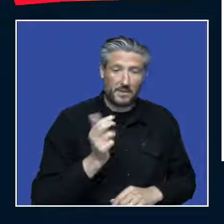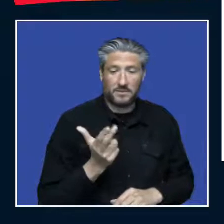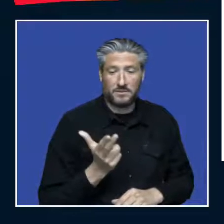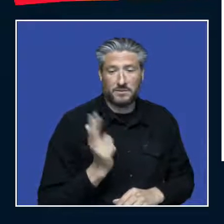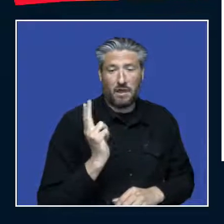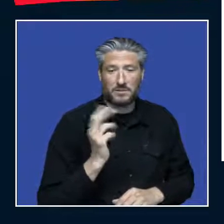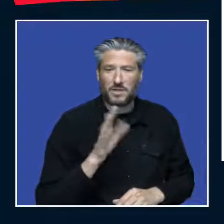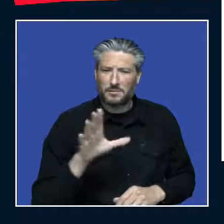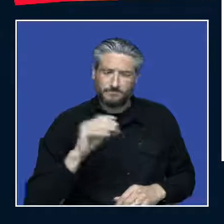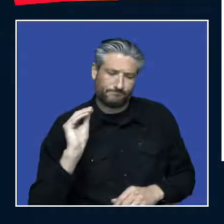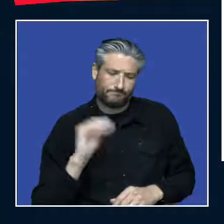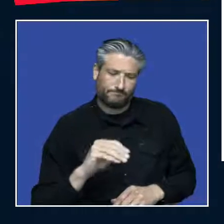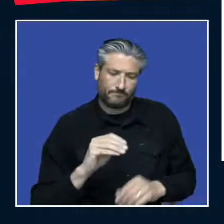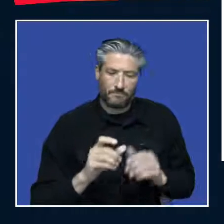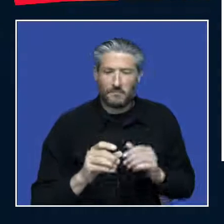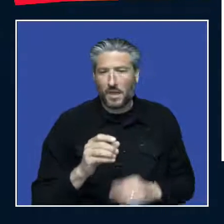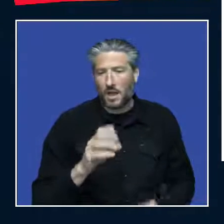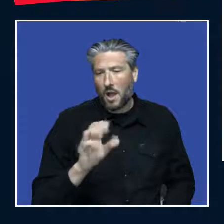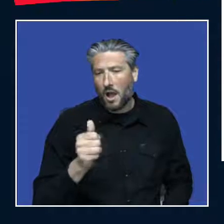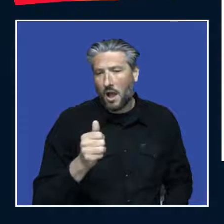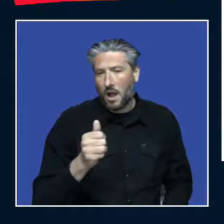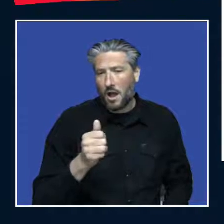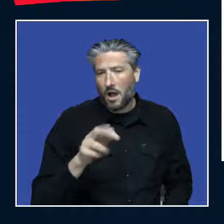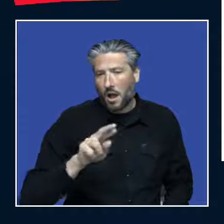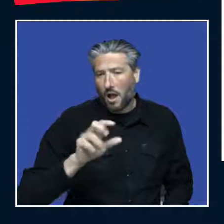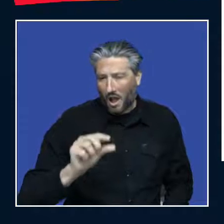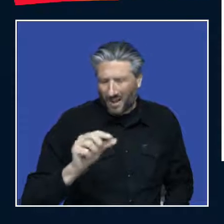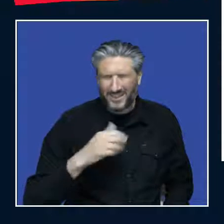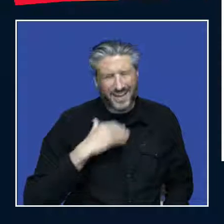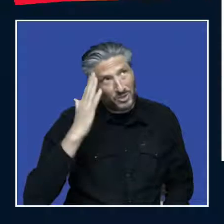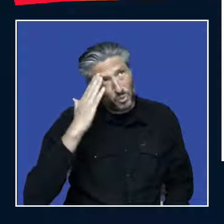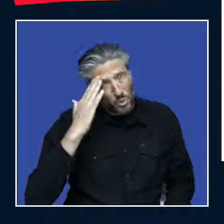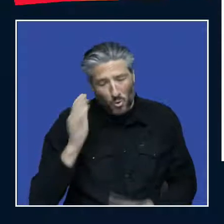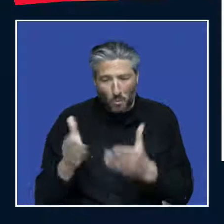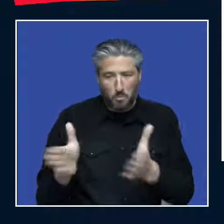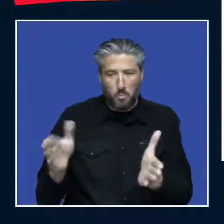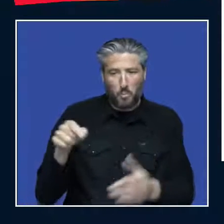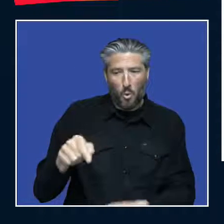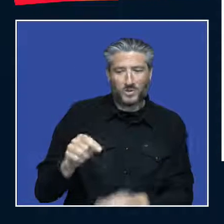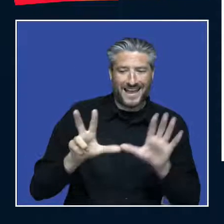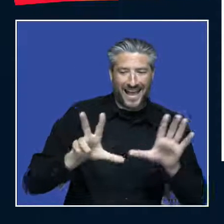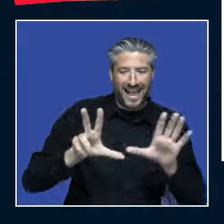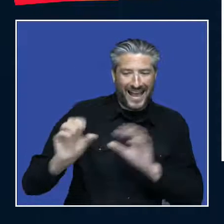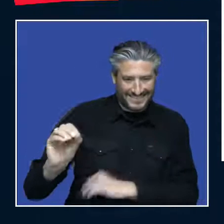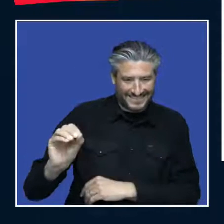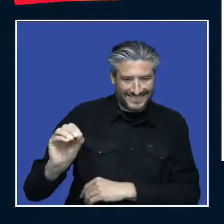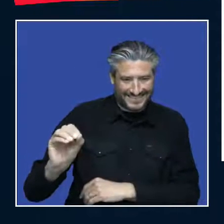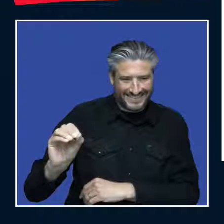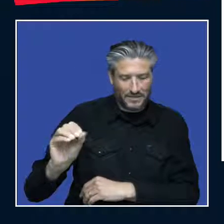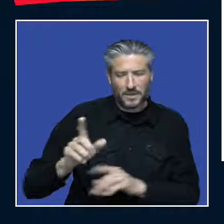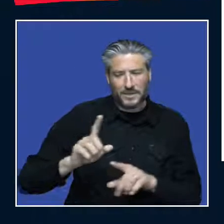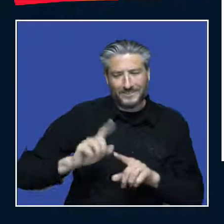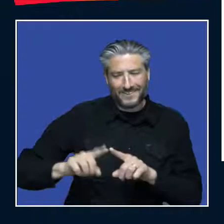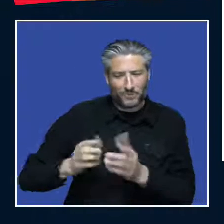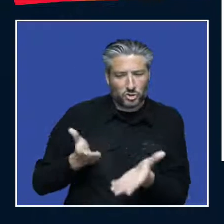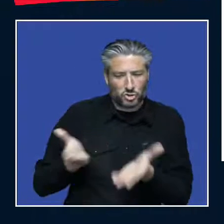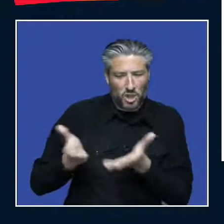ports. So I know my 80 port is probably already taken from another service. So I would just